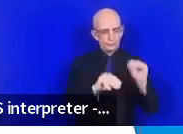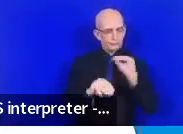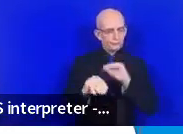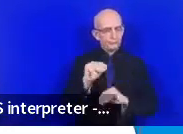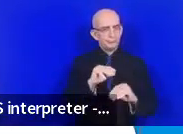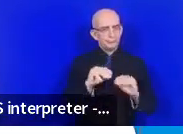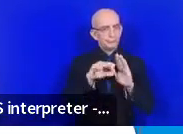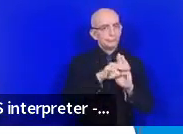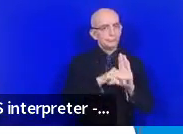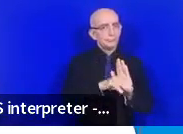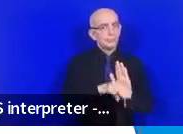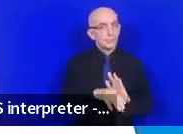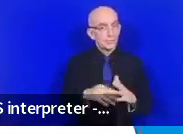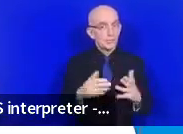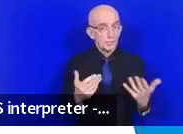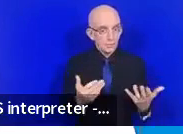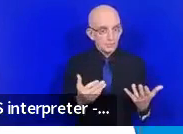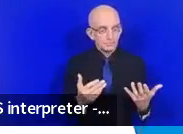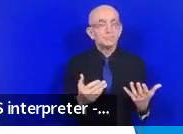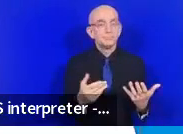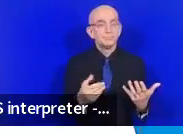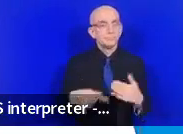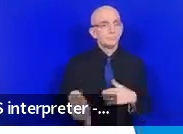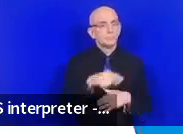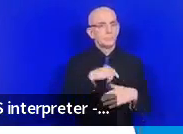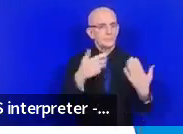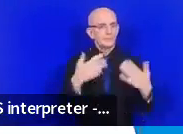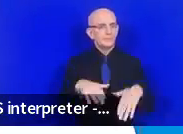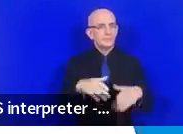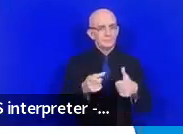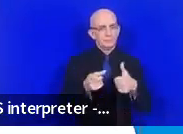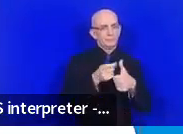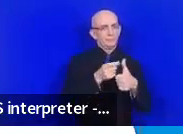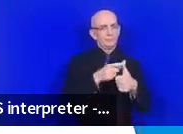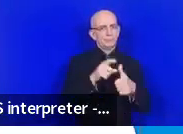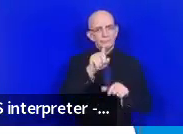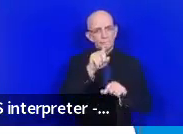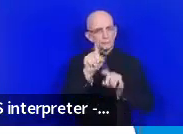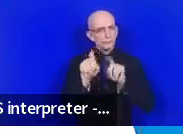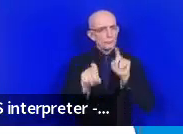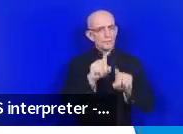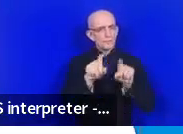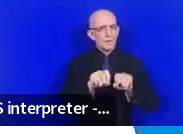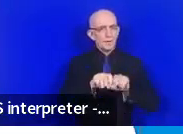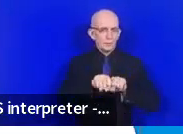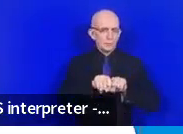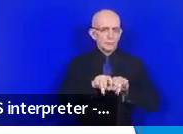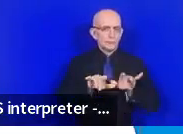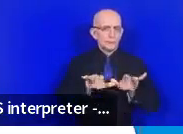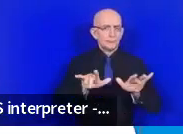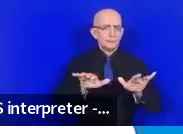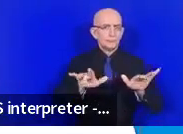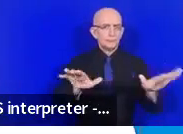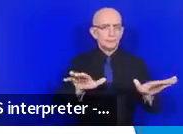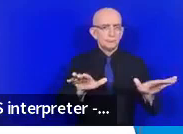surveys. We conducted focus group discussions. We conducted interviews